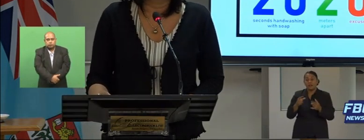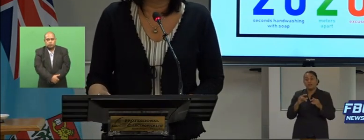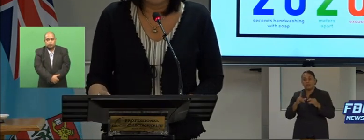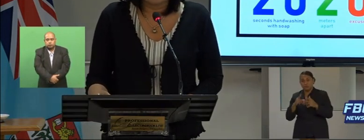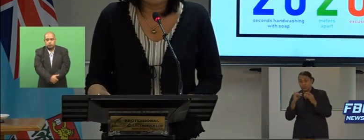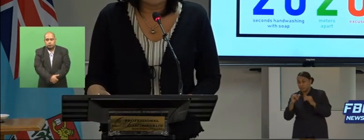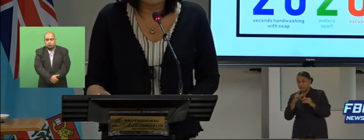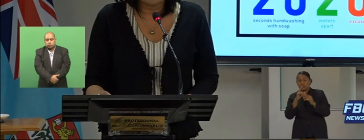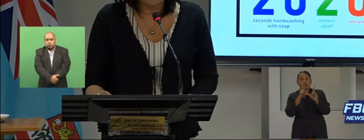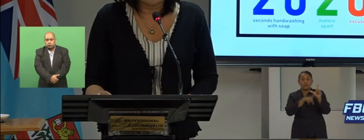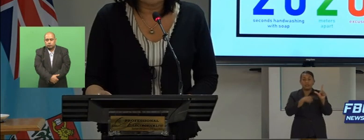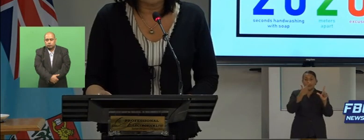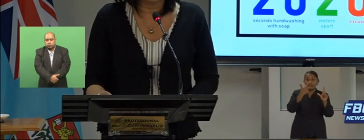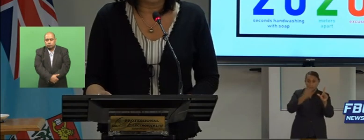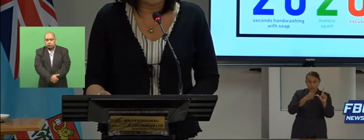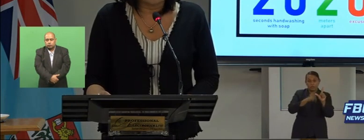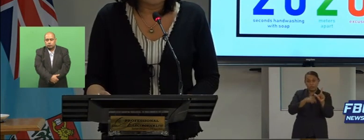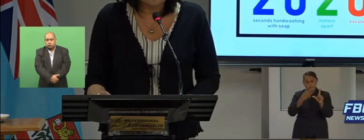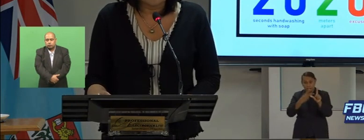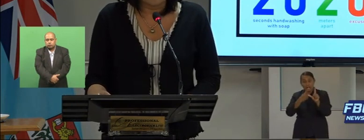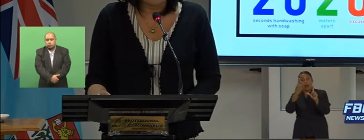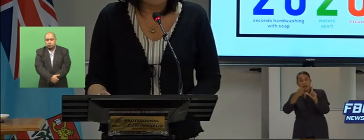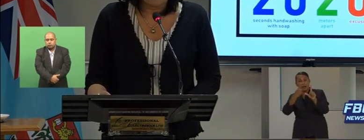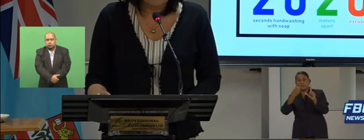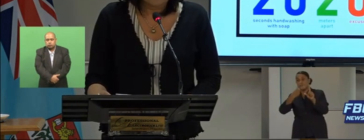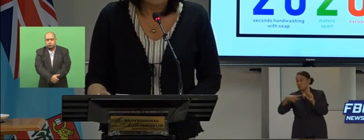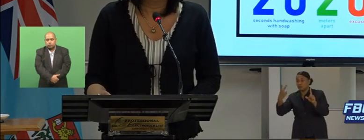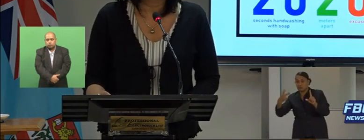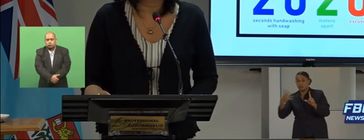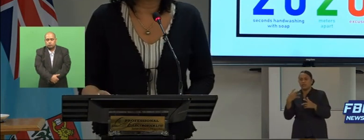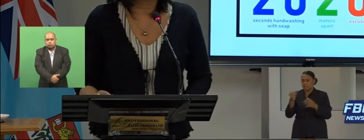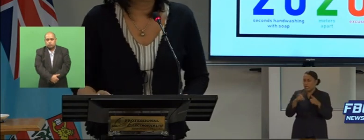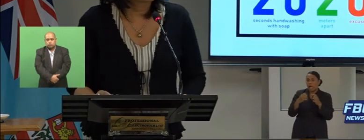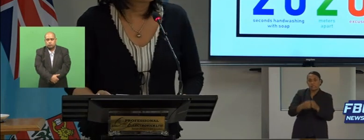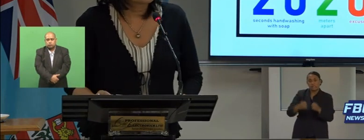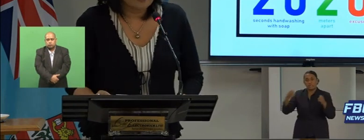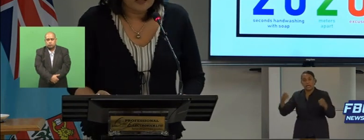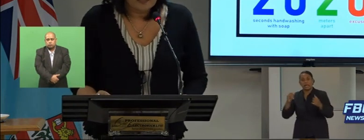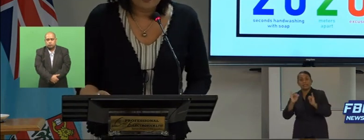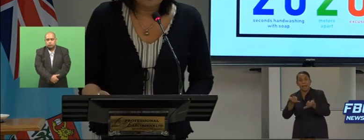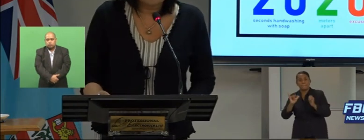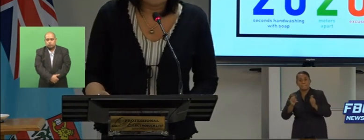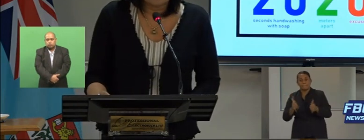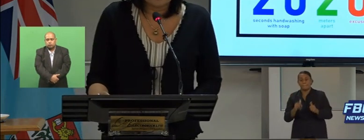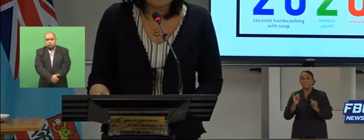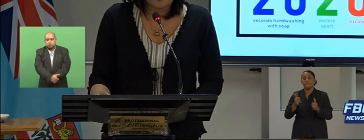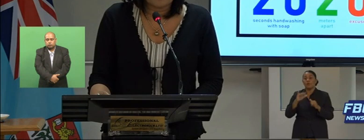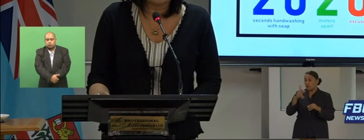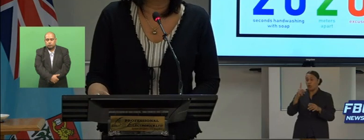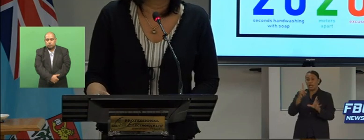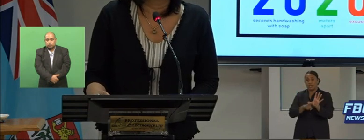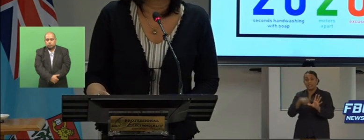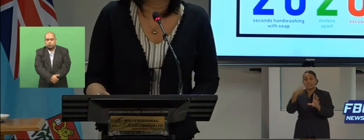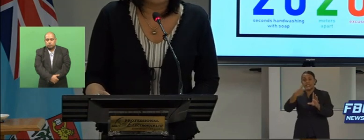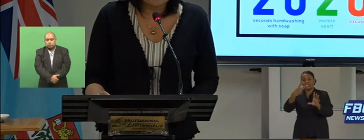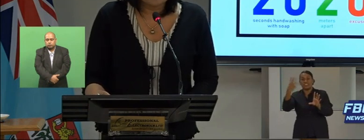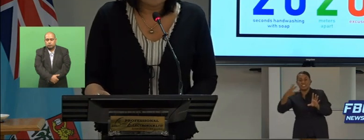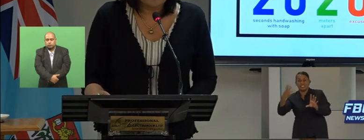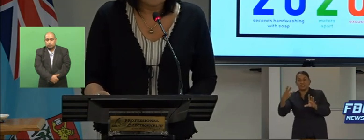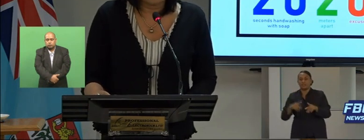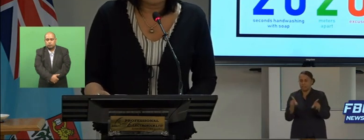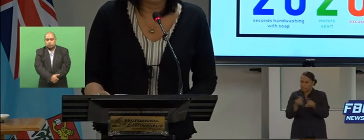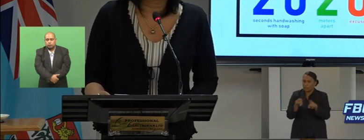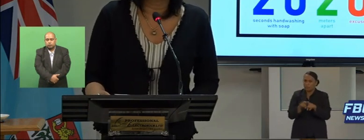of course, external examinations for Year 12 and 13. We stress that these are extraordinary times, and